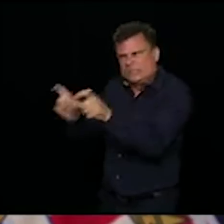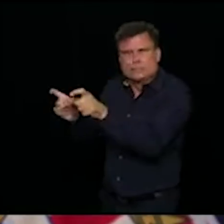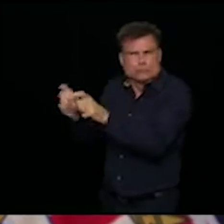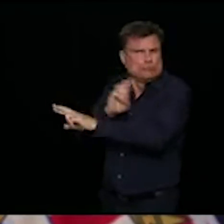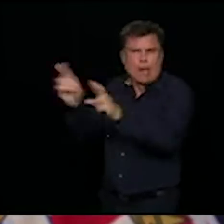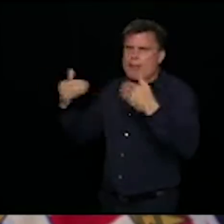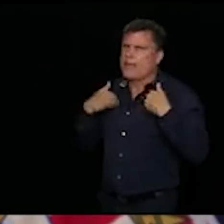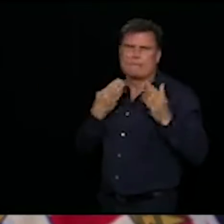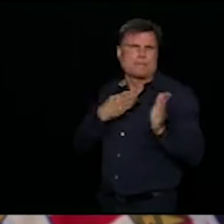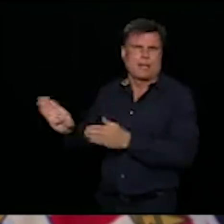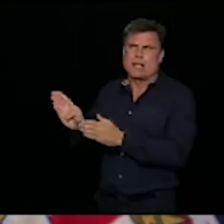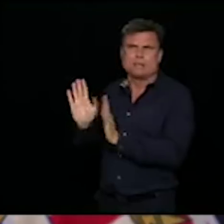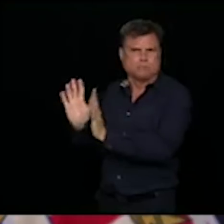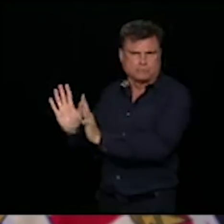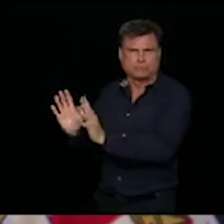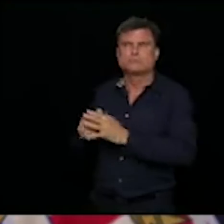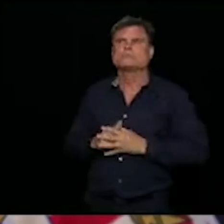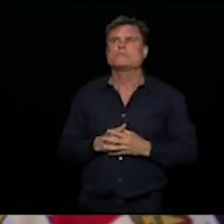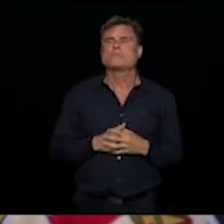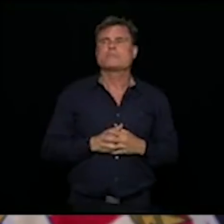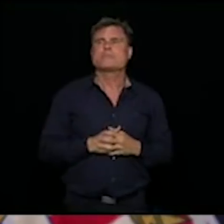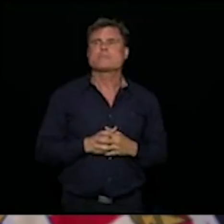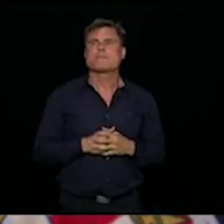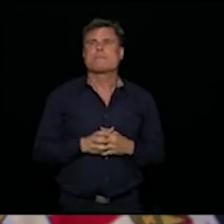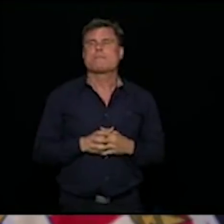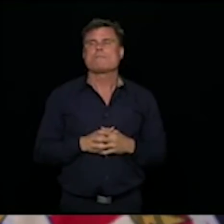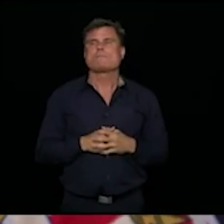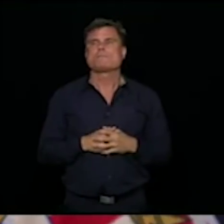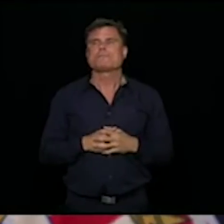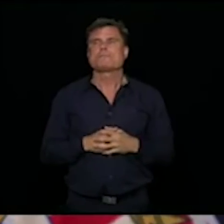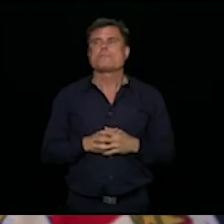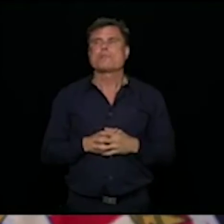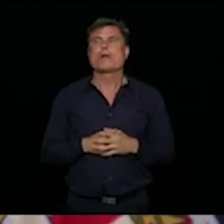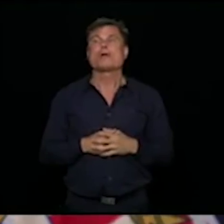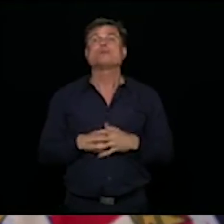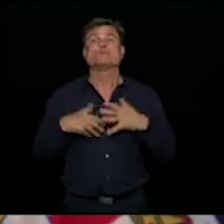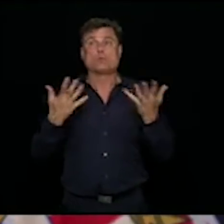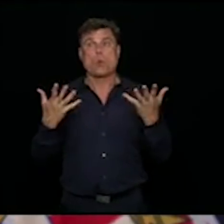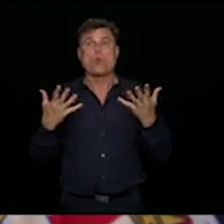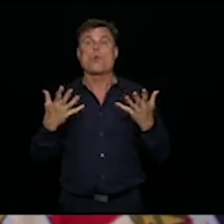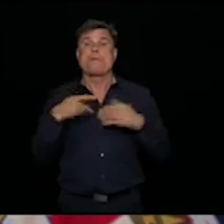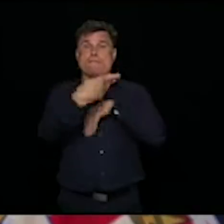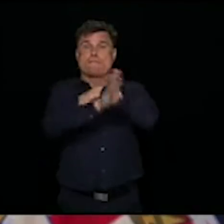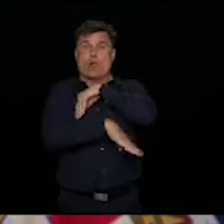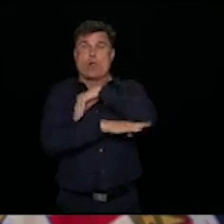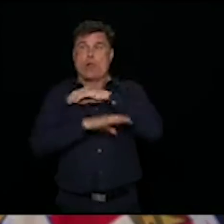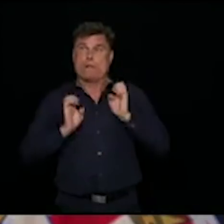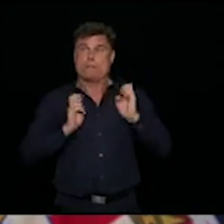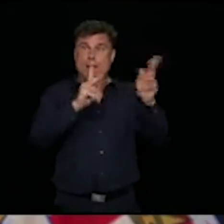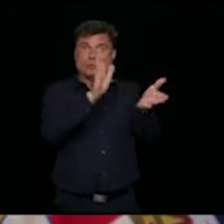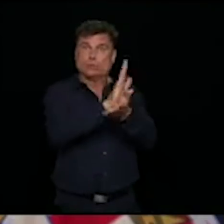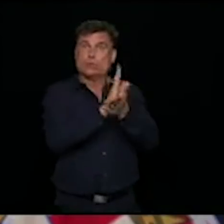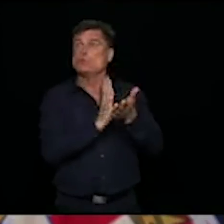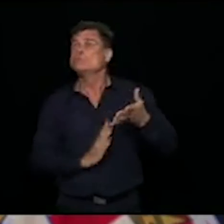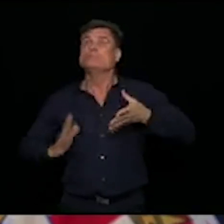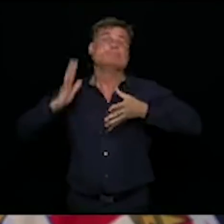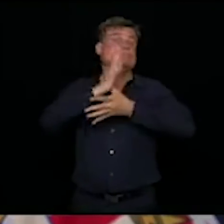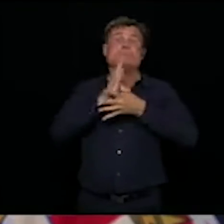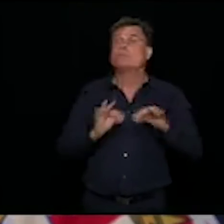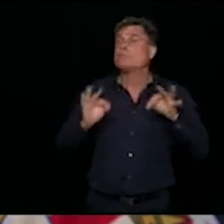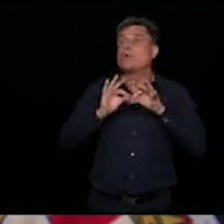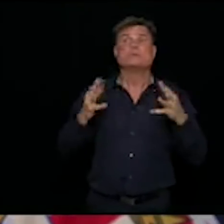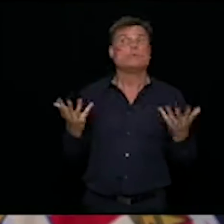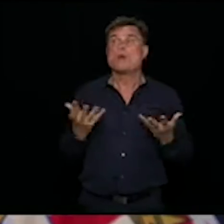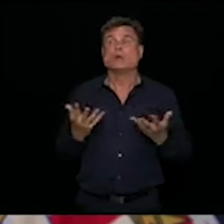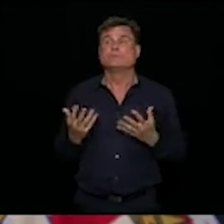the transmission in those particular places. And that is working. We're seeing that now. A key aspect of a